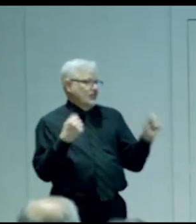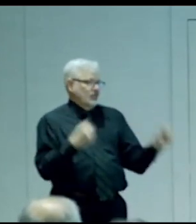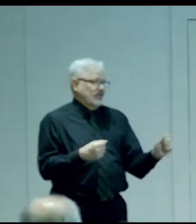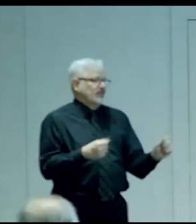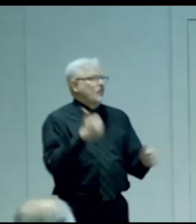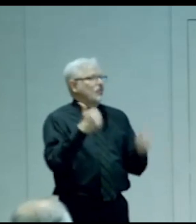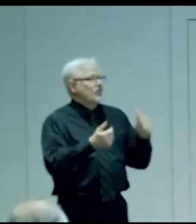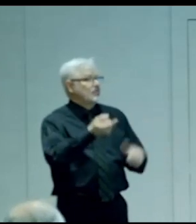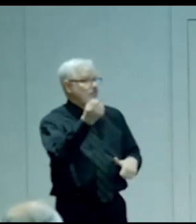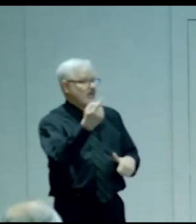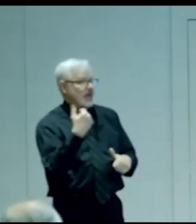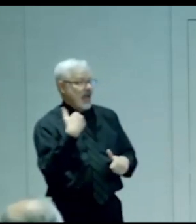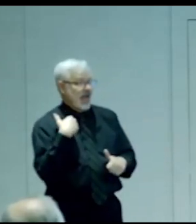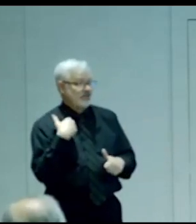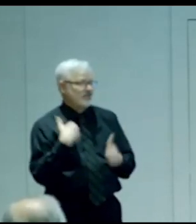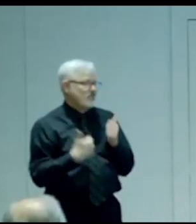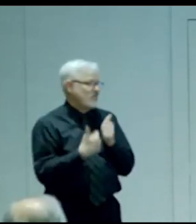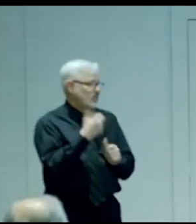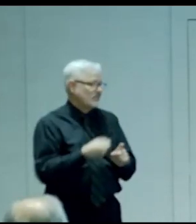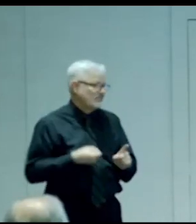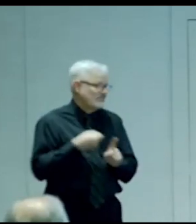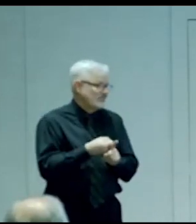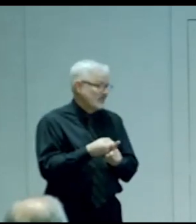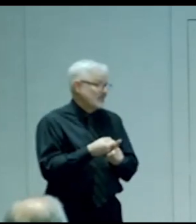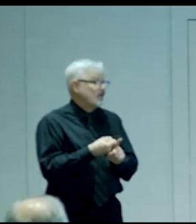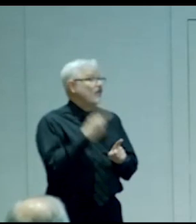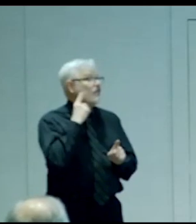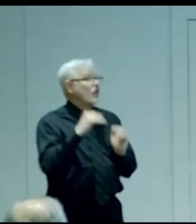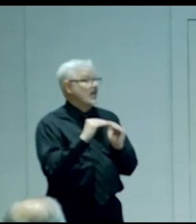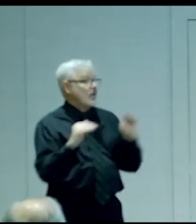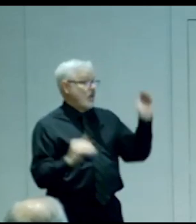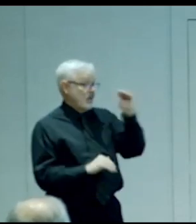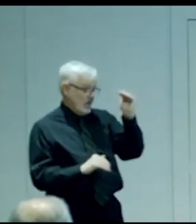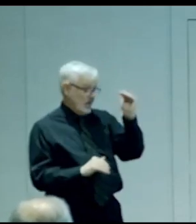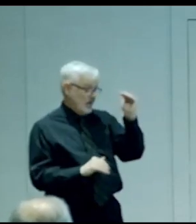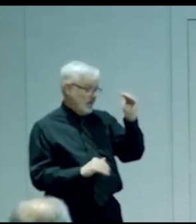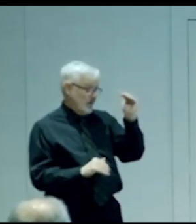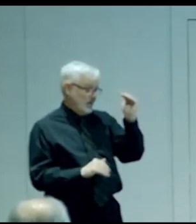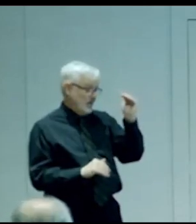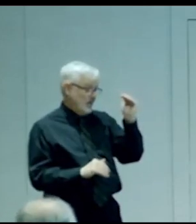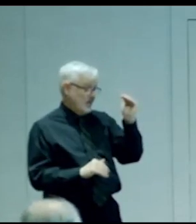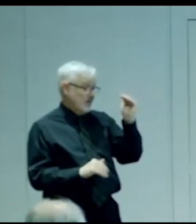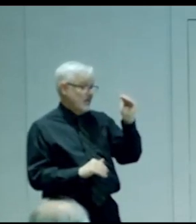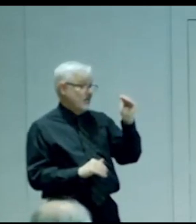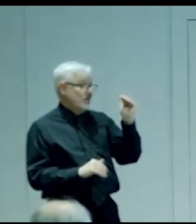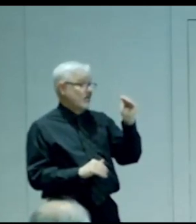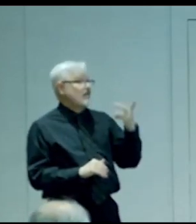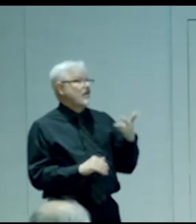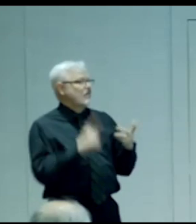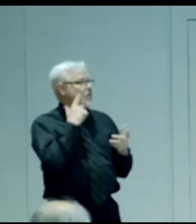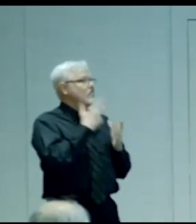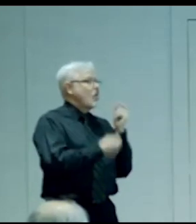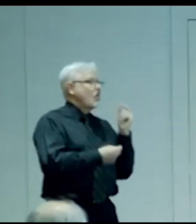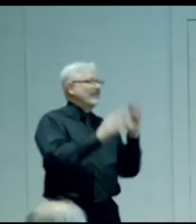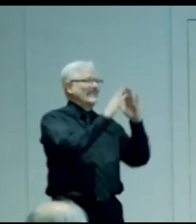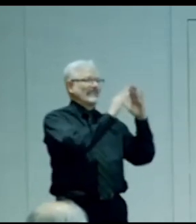and which ones have the strongest strength of it toward inequality. And then we want to do that for both the